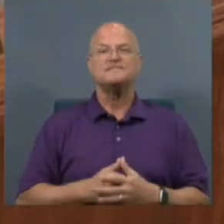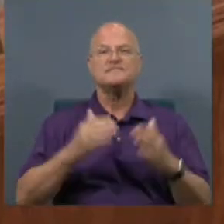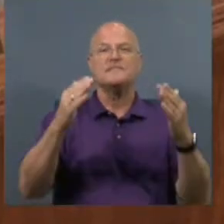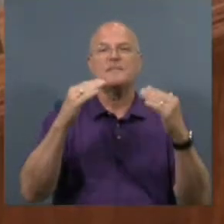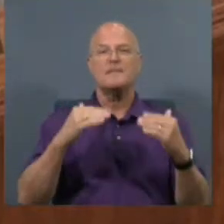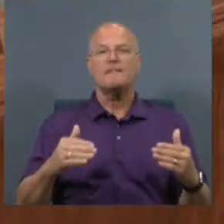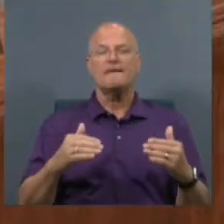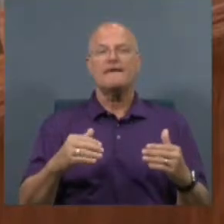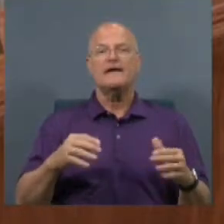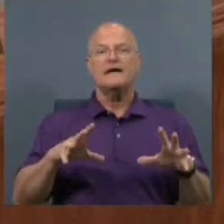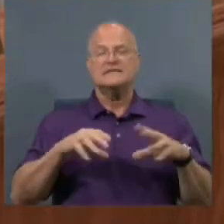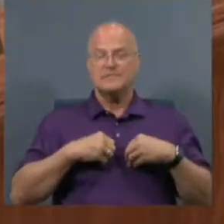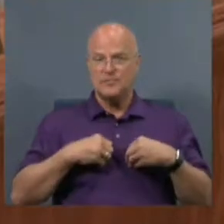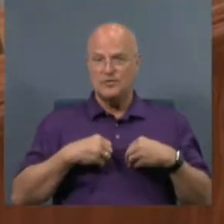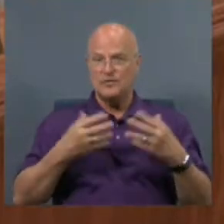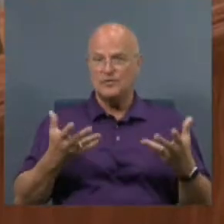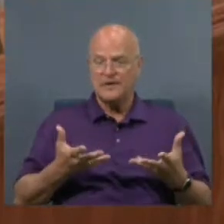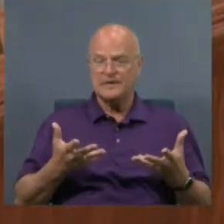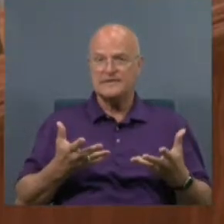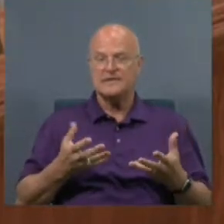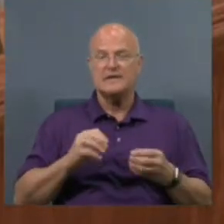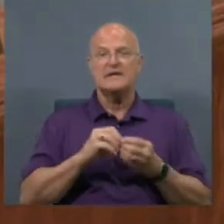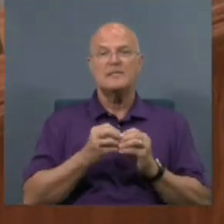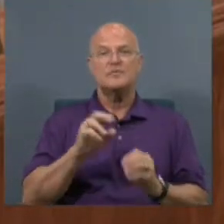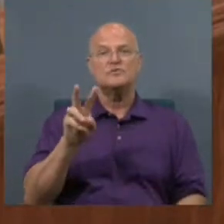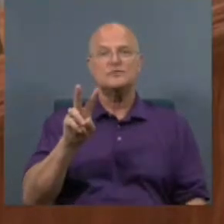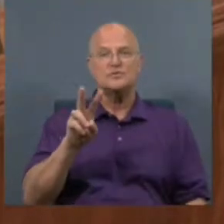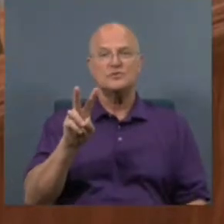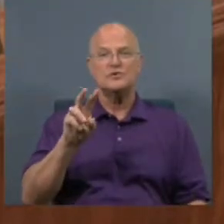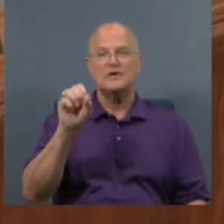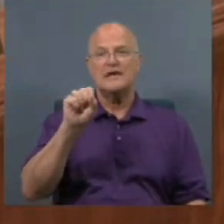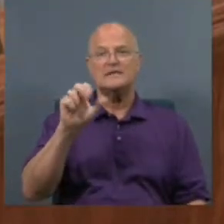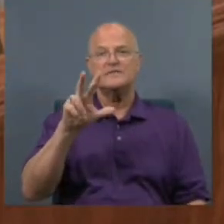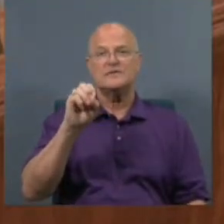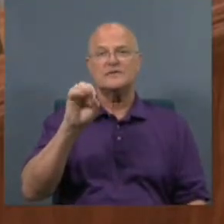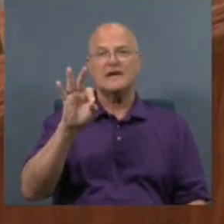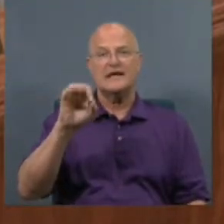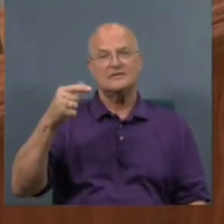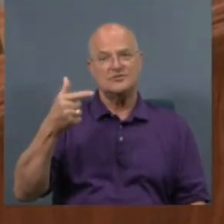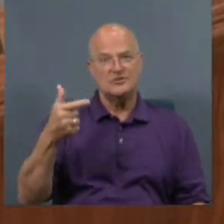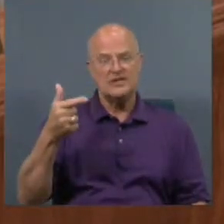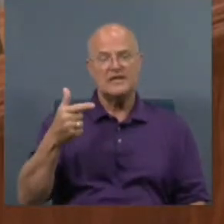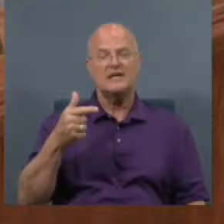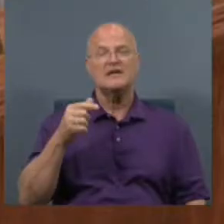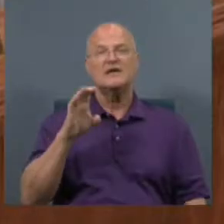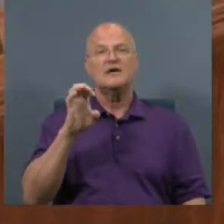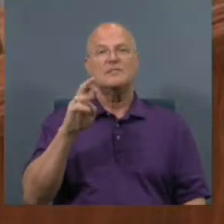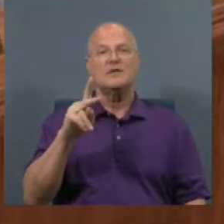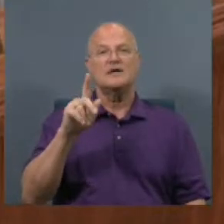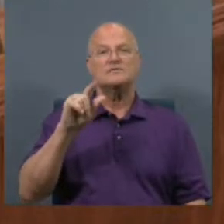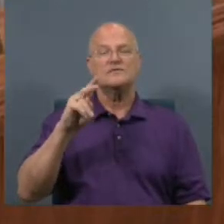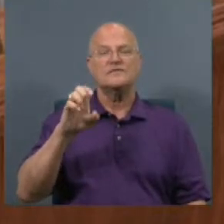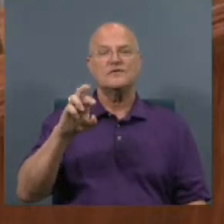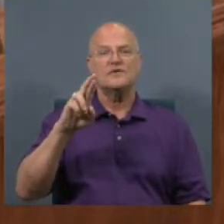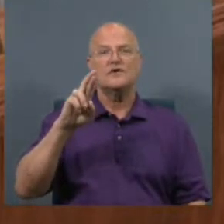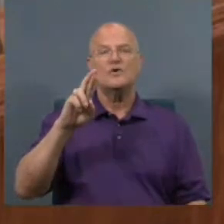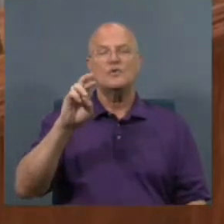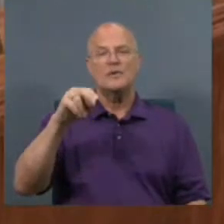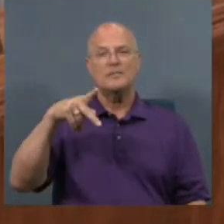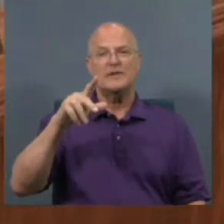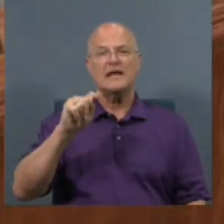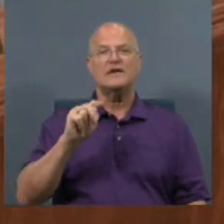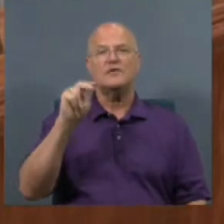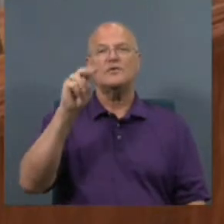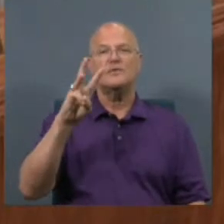Next are the items on consent approval. Item number 2, S309G, Block 24, Gibraltar Heights replat,